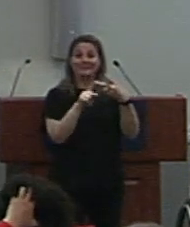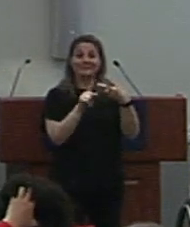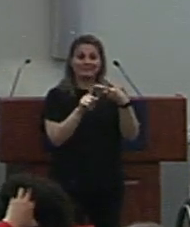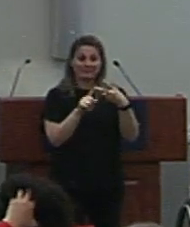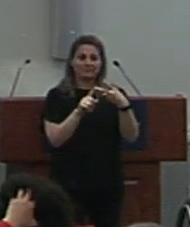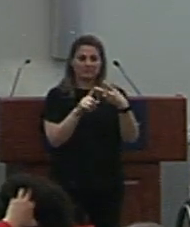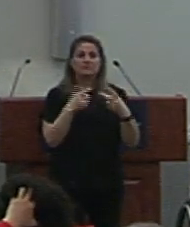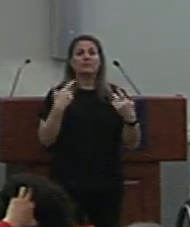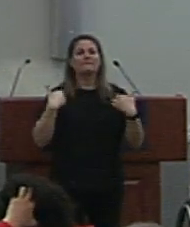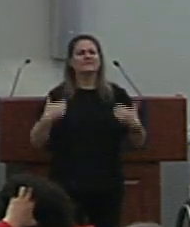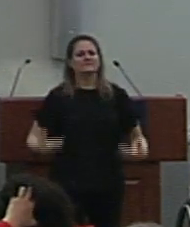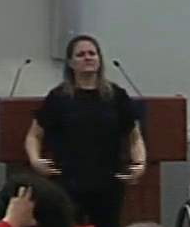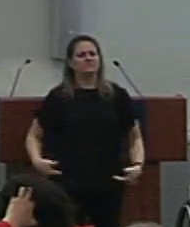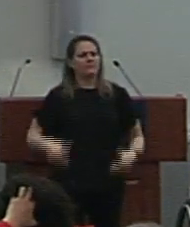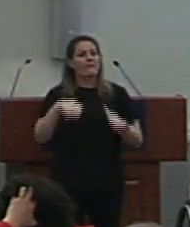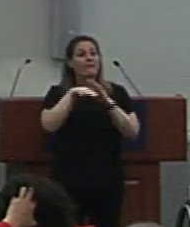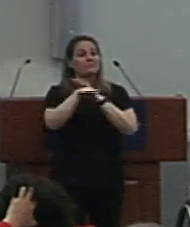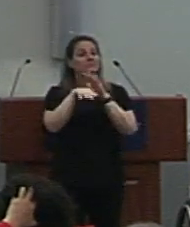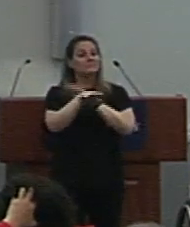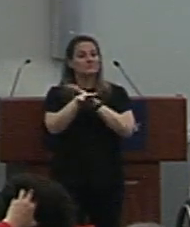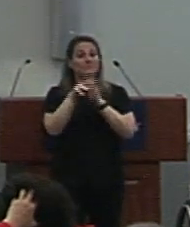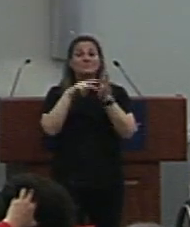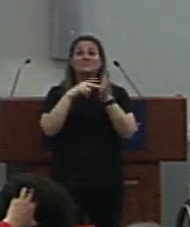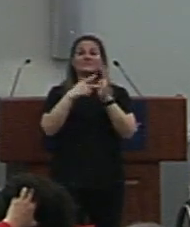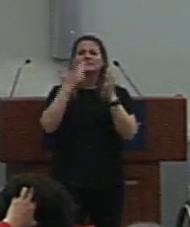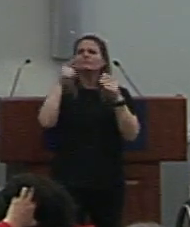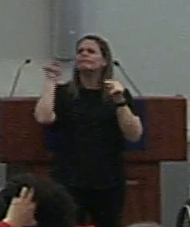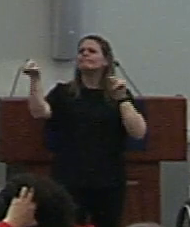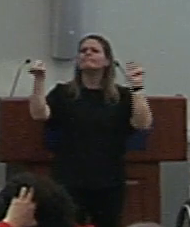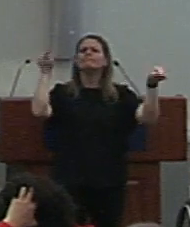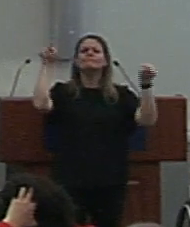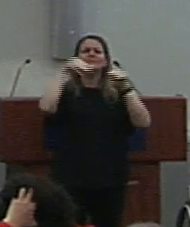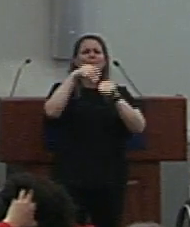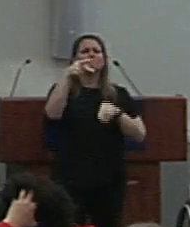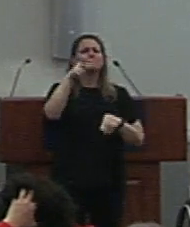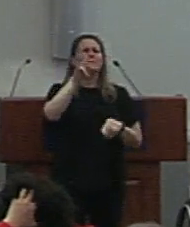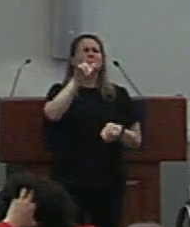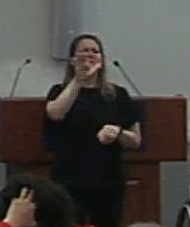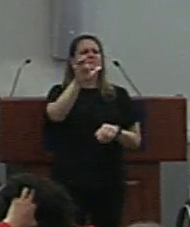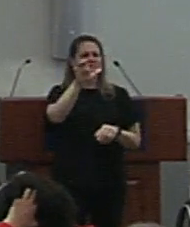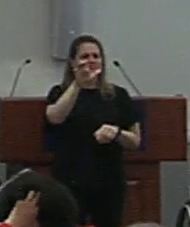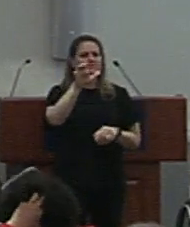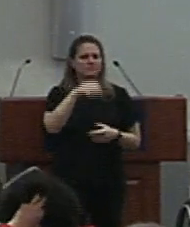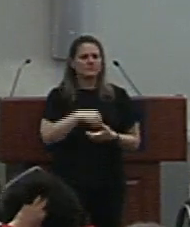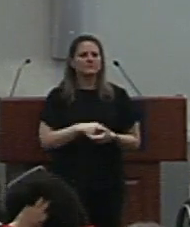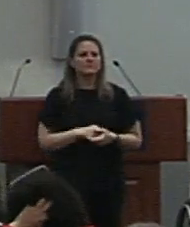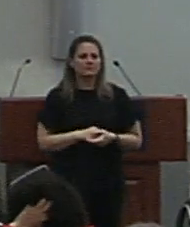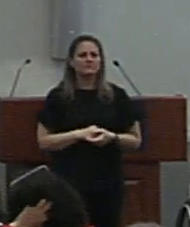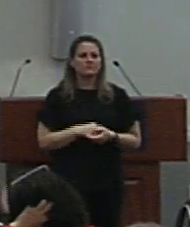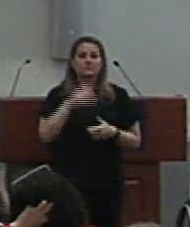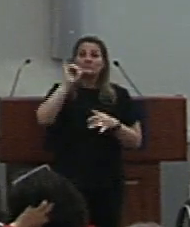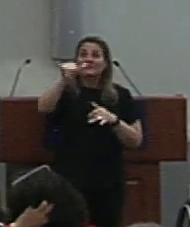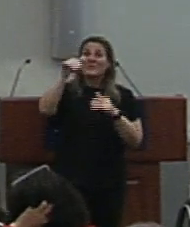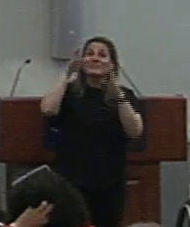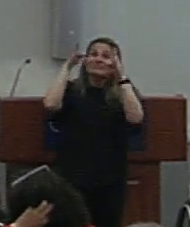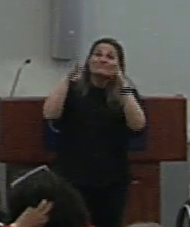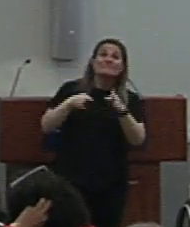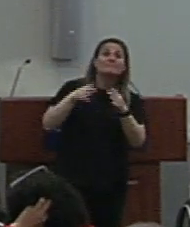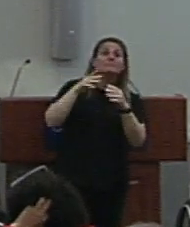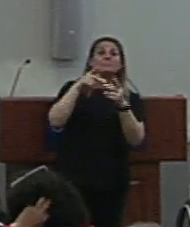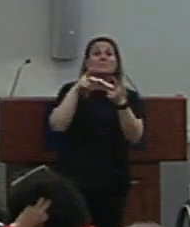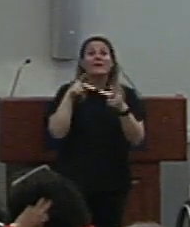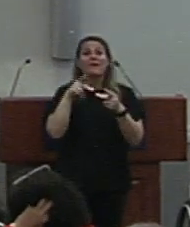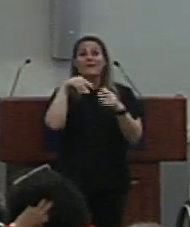means, not just the public places themselves, but sidewalks, audible pedestrian signals,